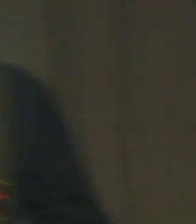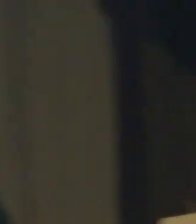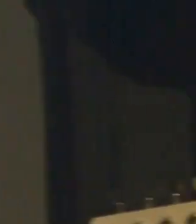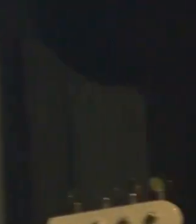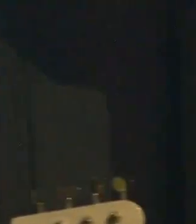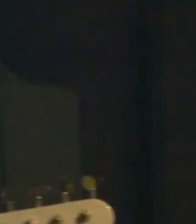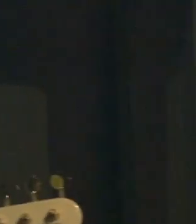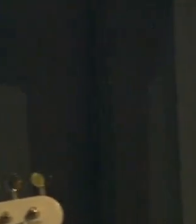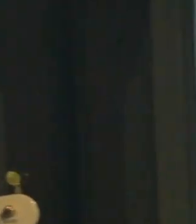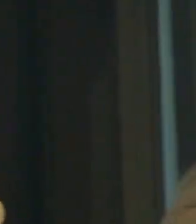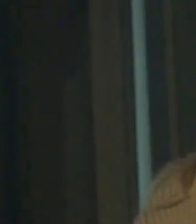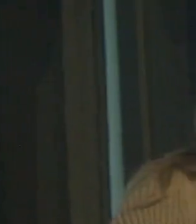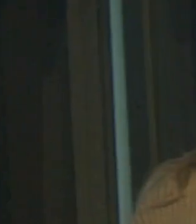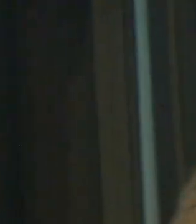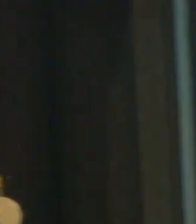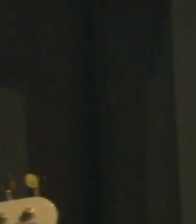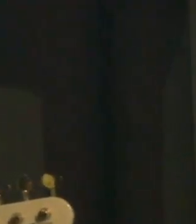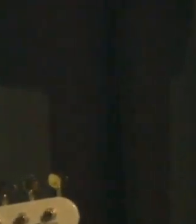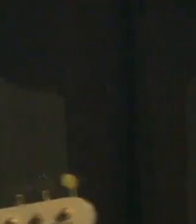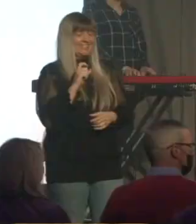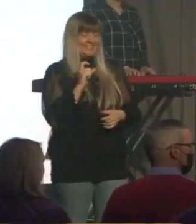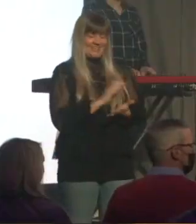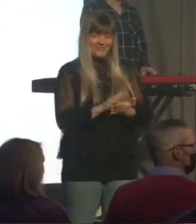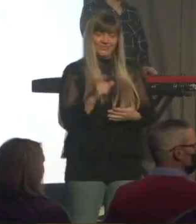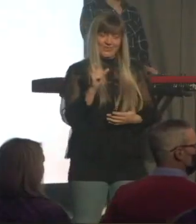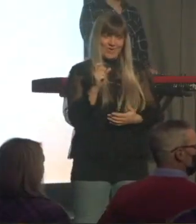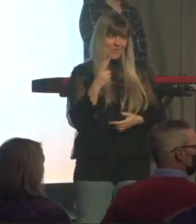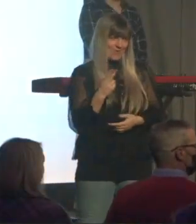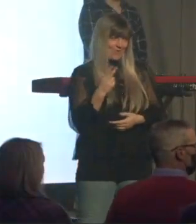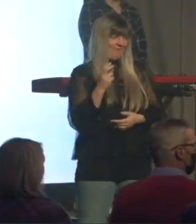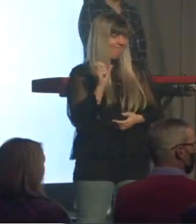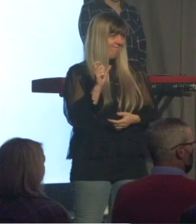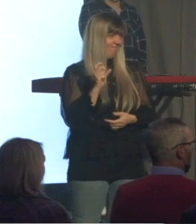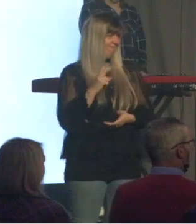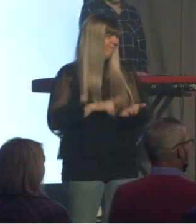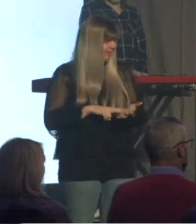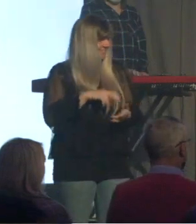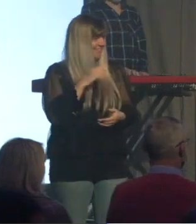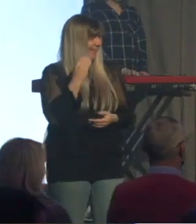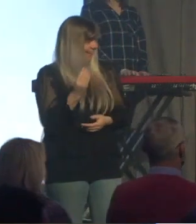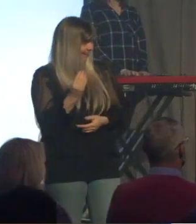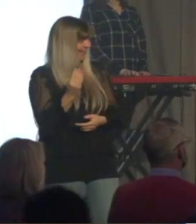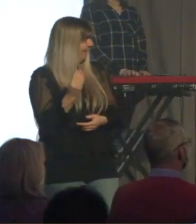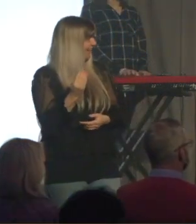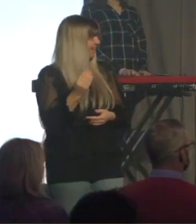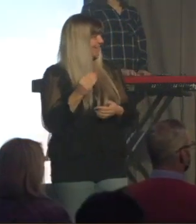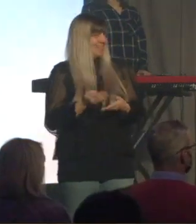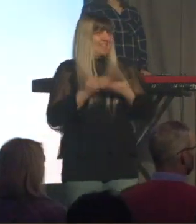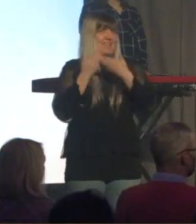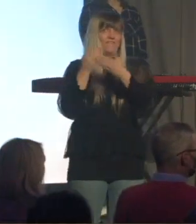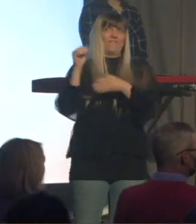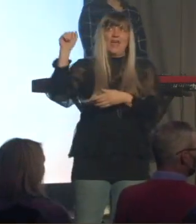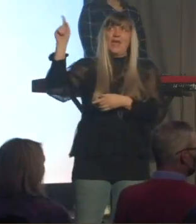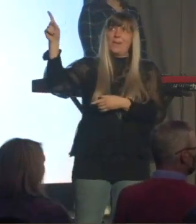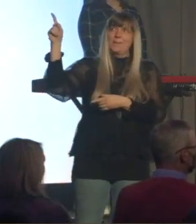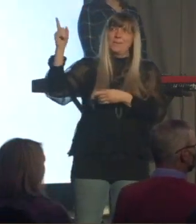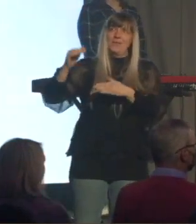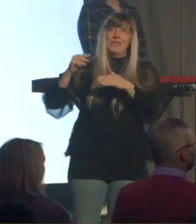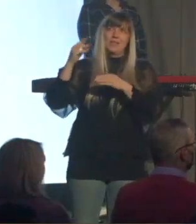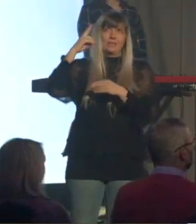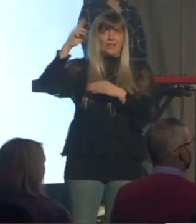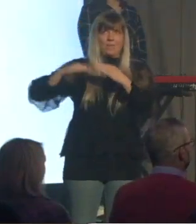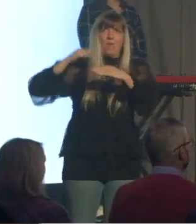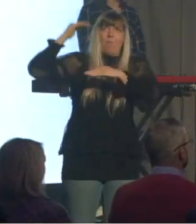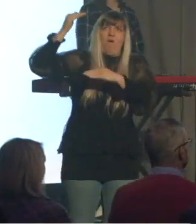God elevated him, which is Jesus, to be the place of the highest honor and gave him the name above every other